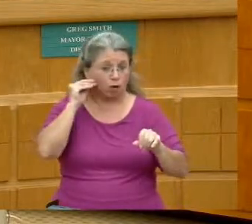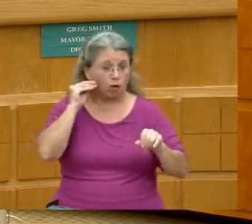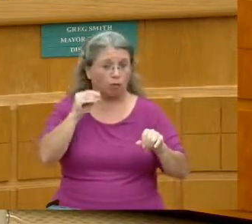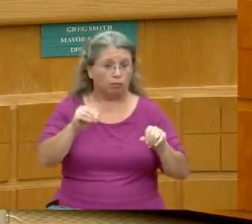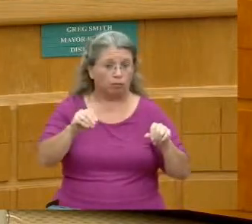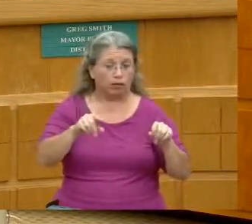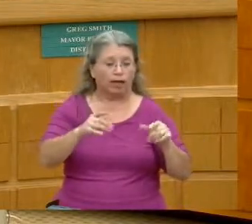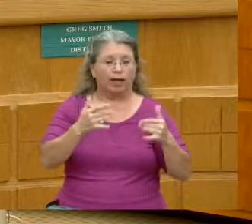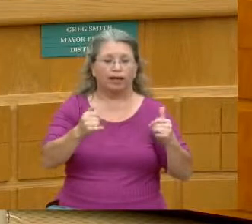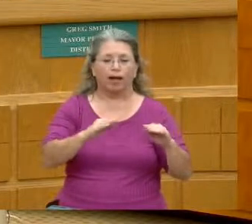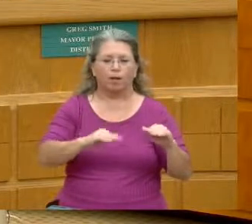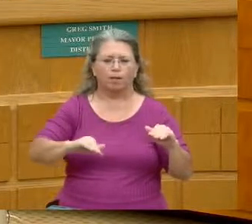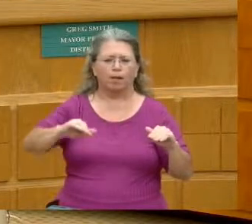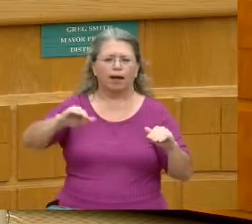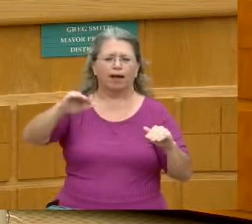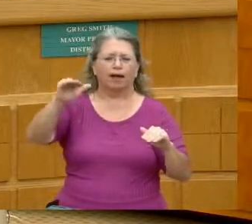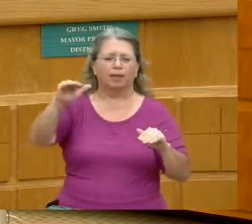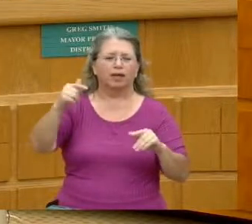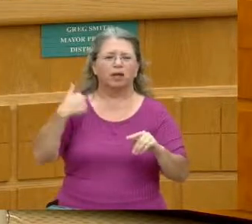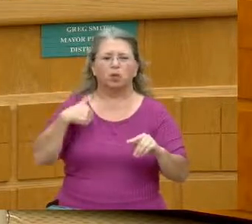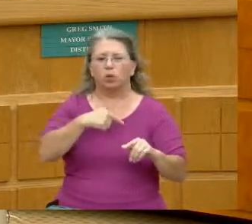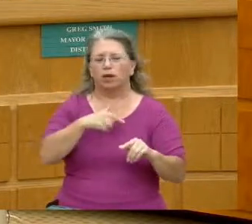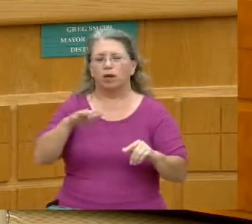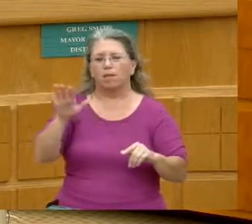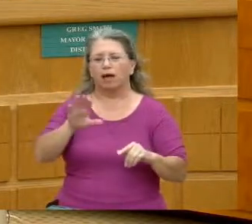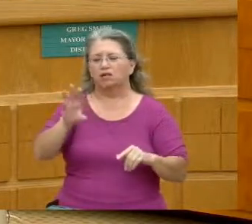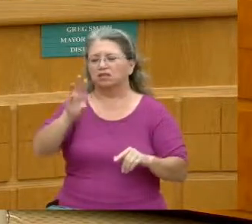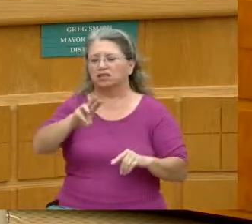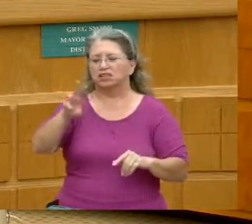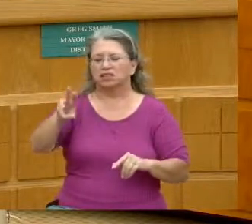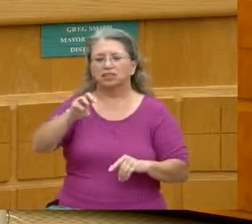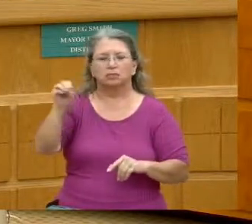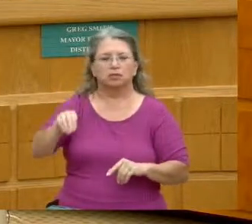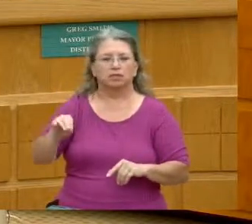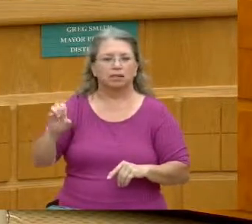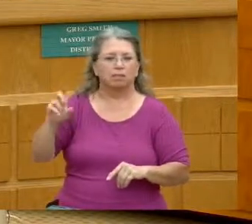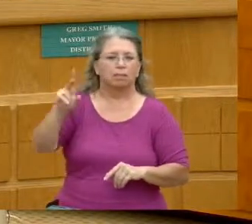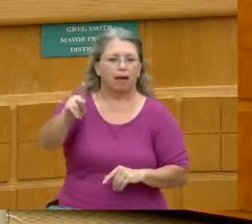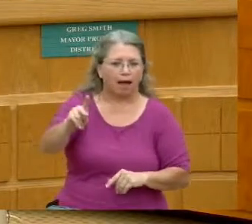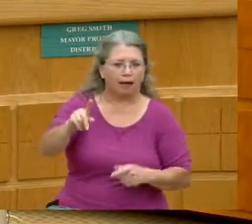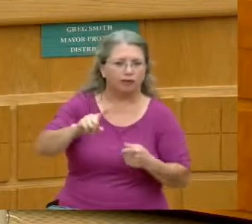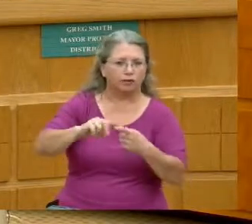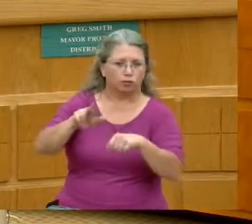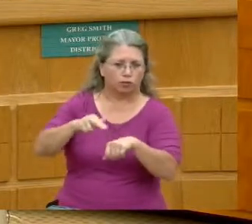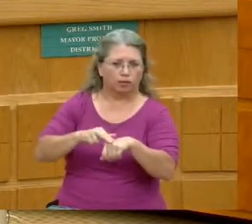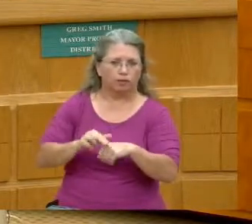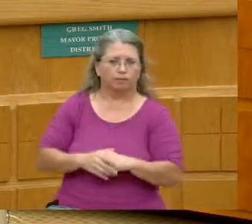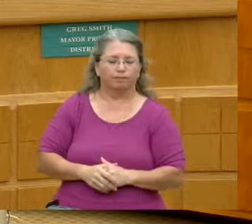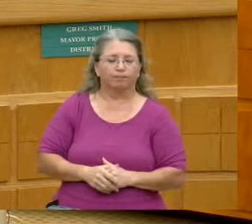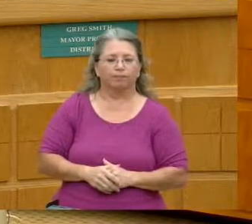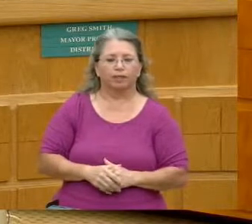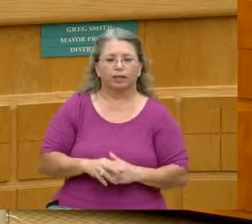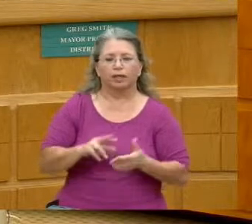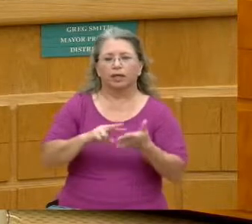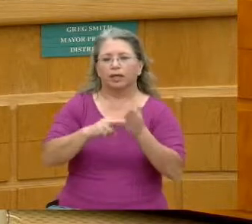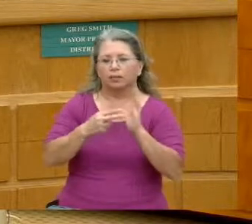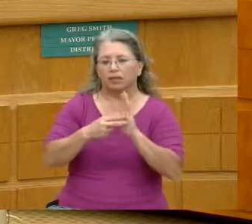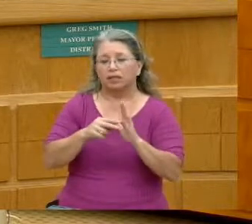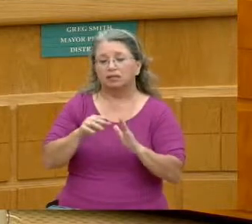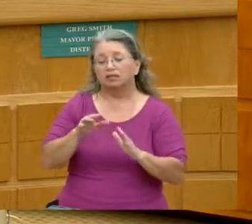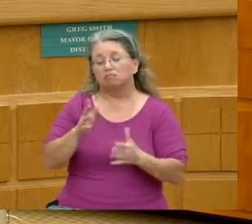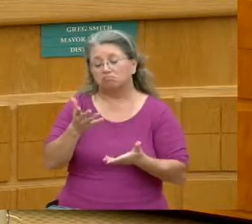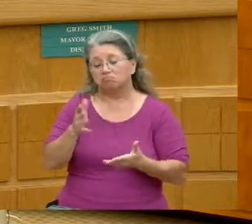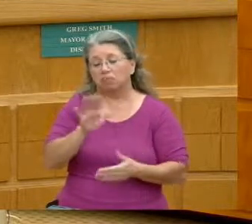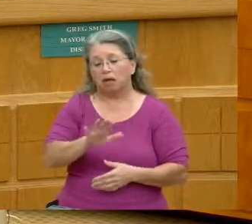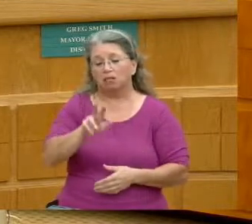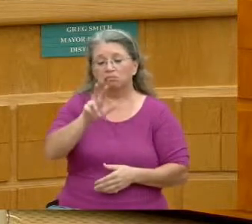way back to a normal pattern of people leaving home. So what that means is there's still about 33%